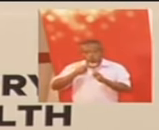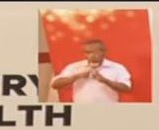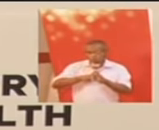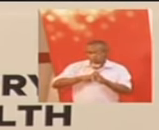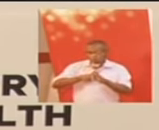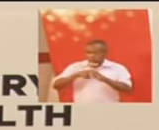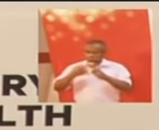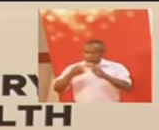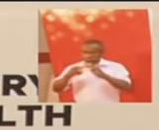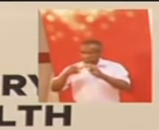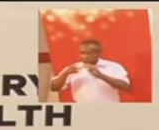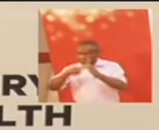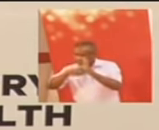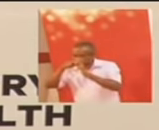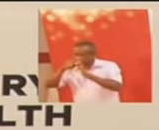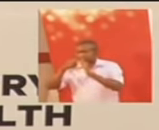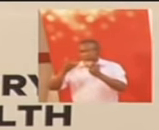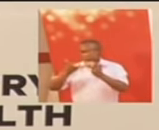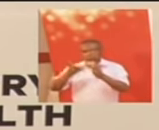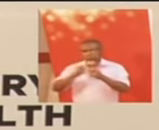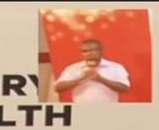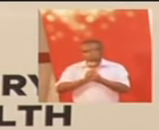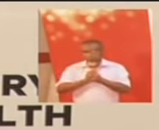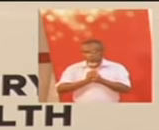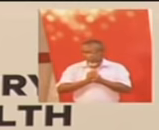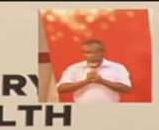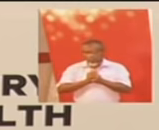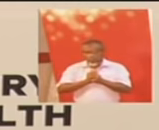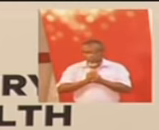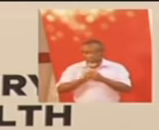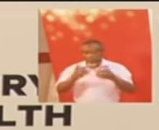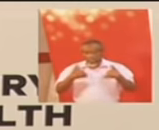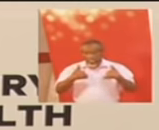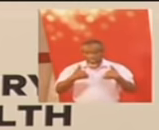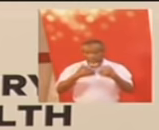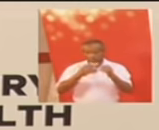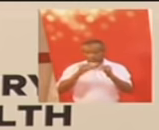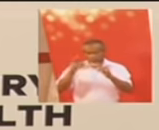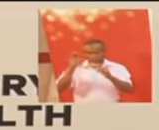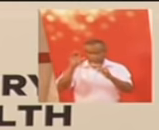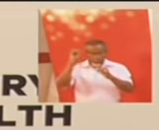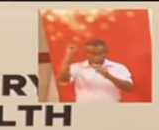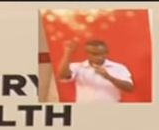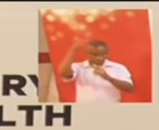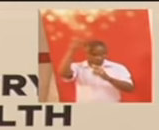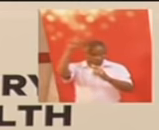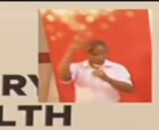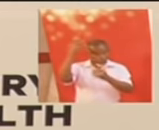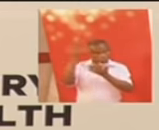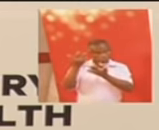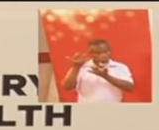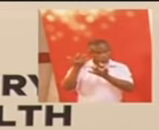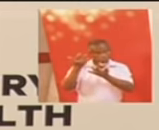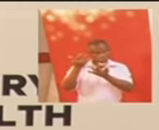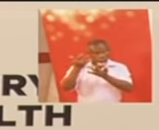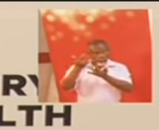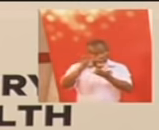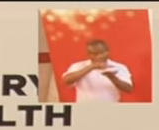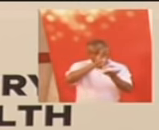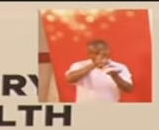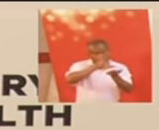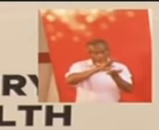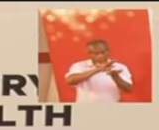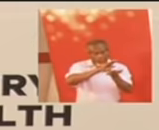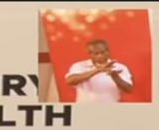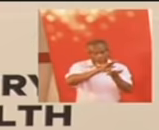care, with physicians, with the ambulance service being at the centers, so that if people decompensated in terms of their clinical symptoms,